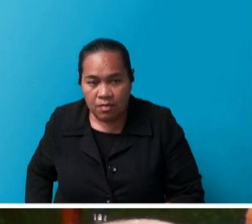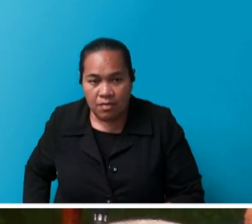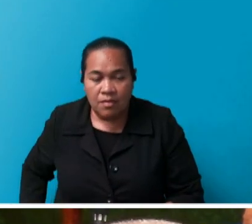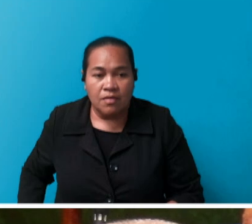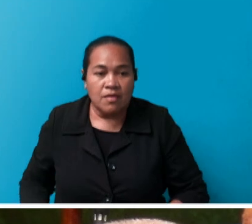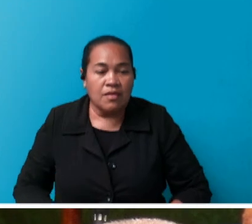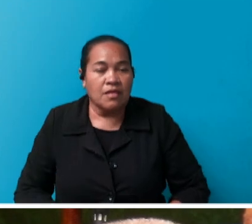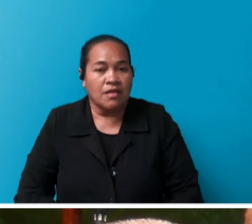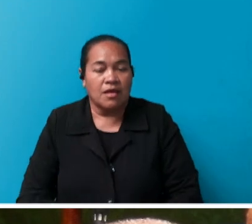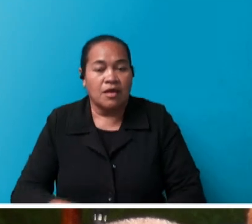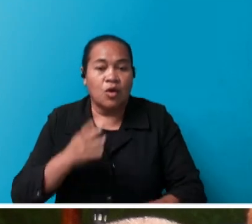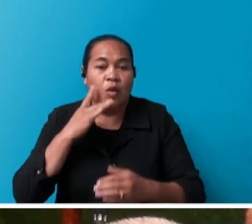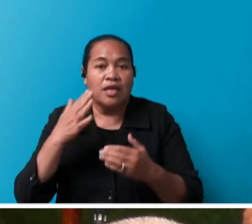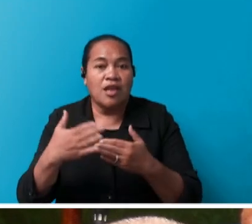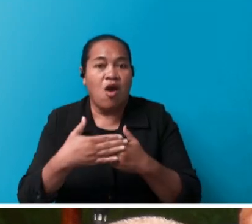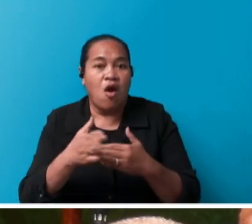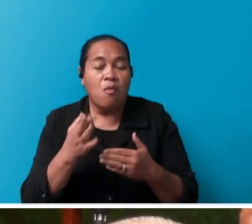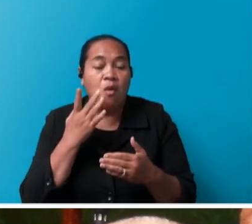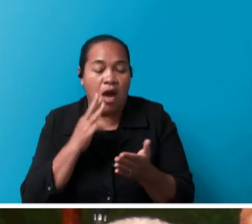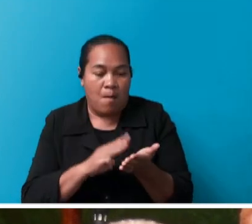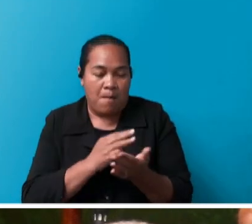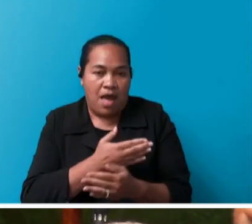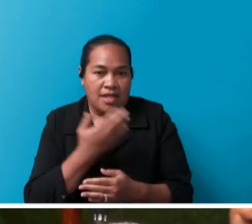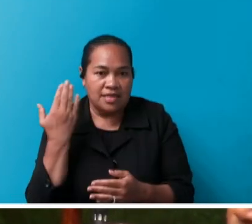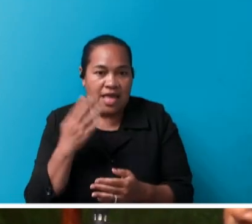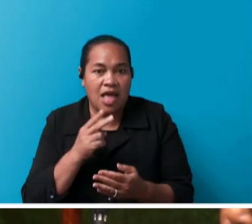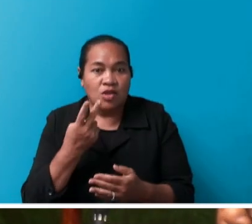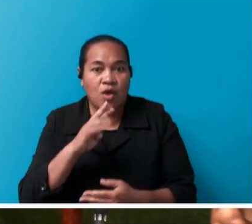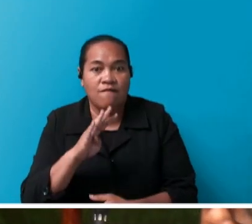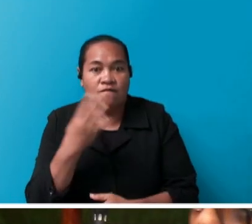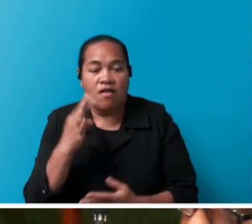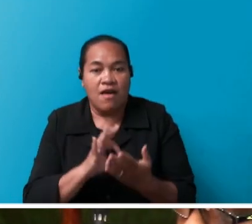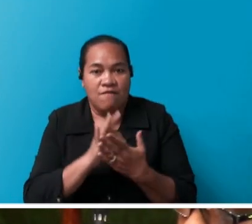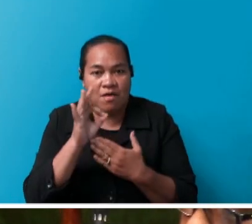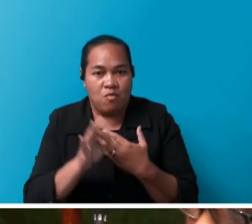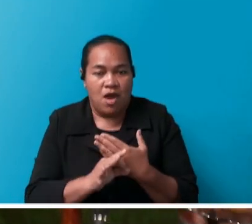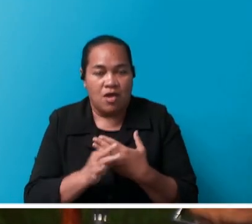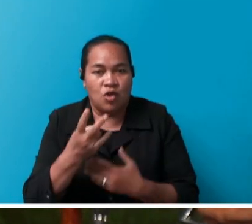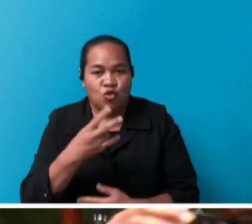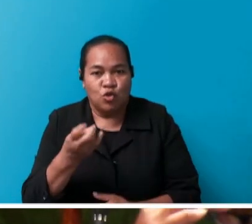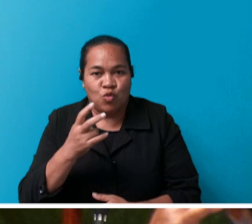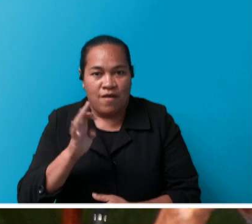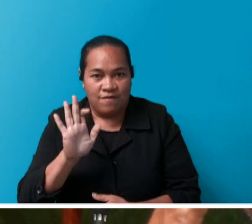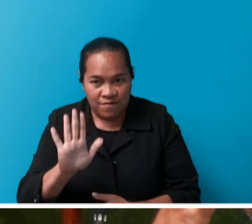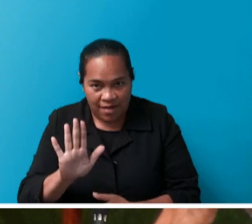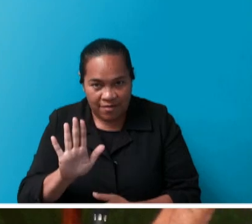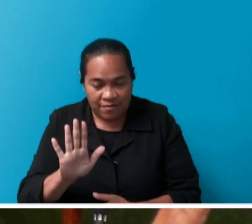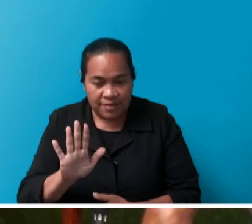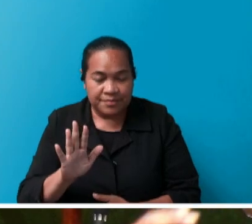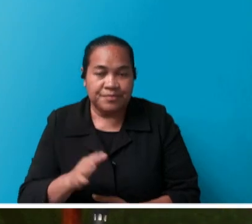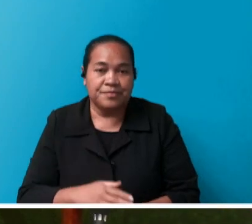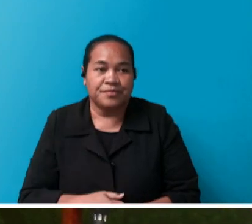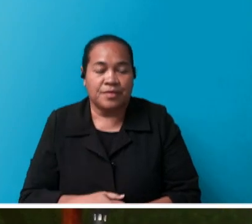2025-26 session of Parliament on Monday, the 24th of February, 2025. On the outset,